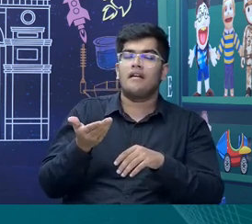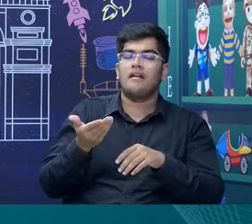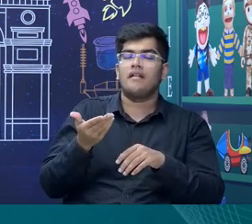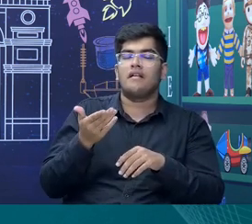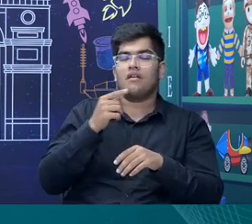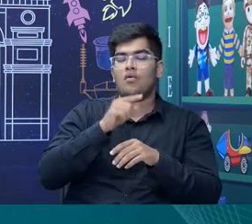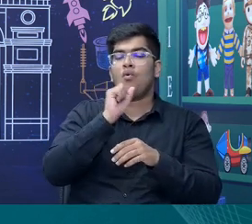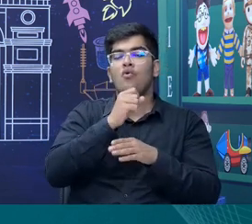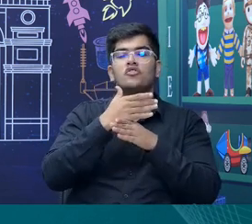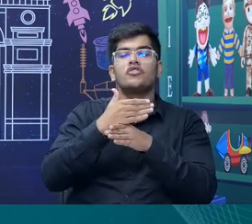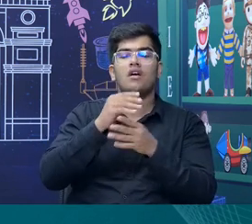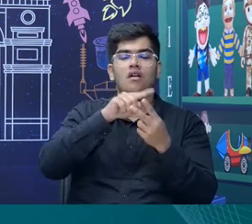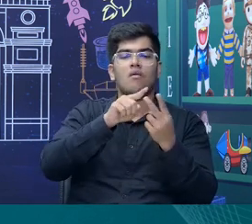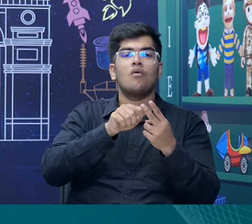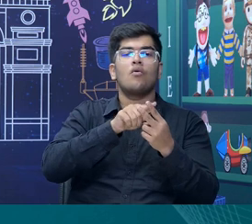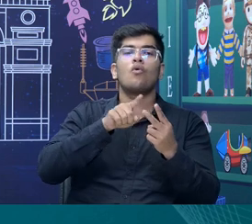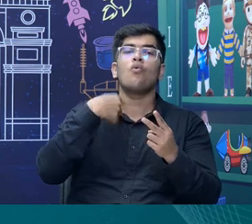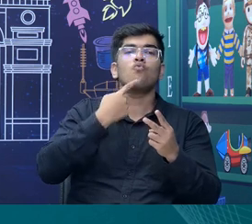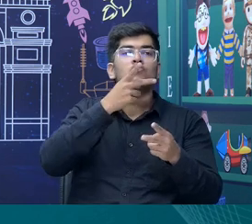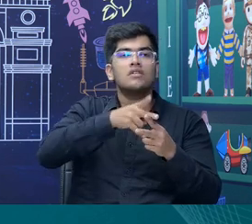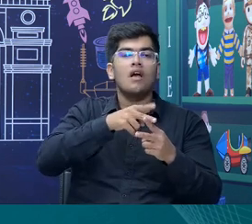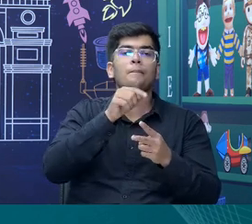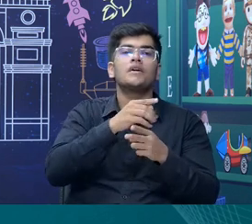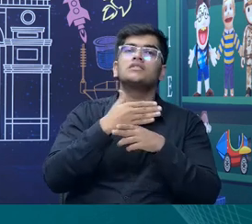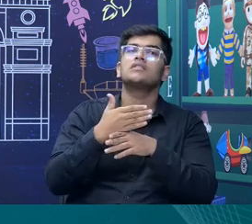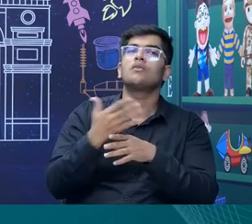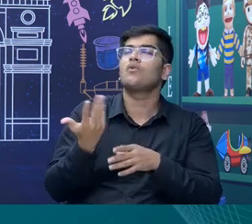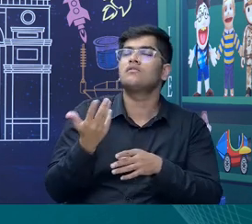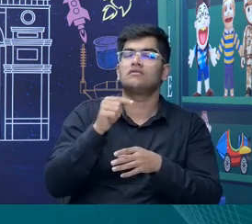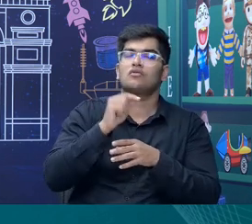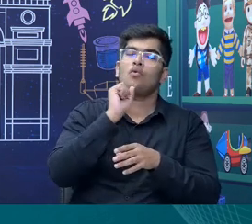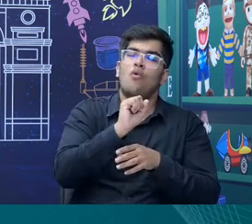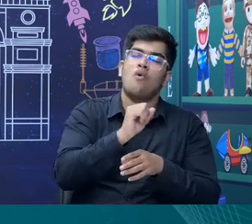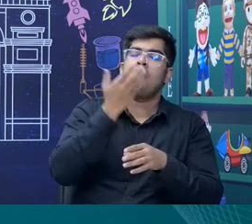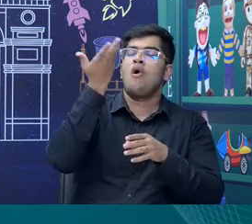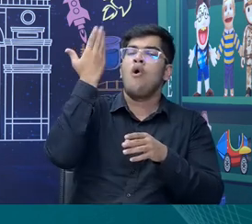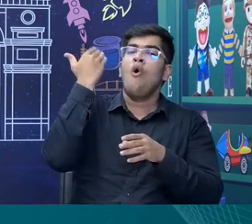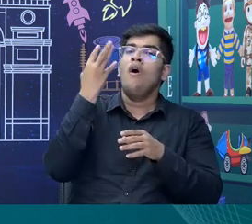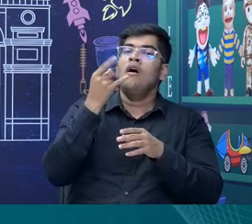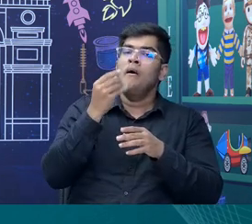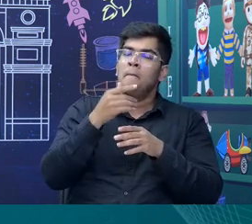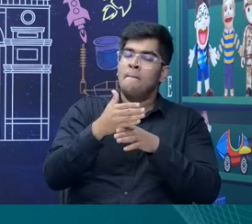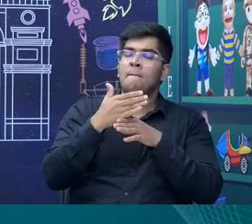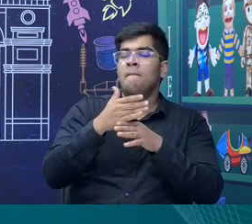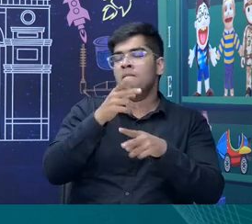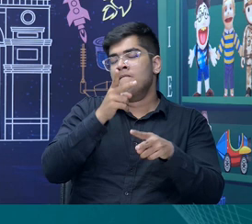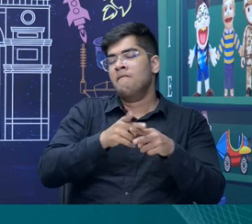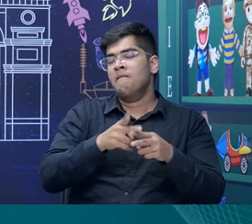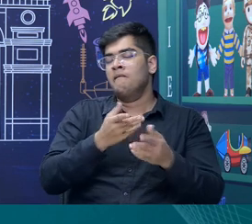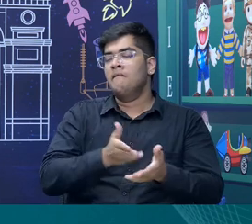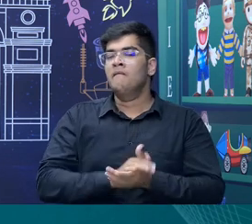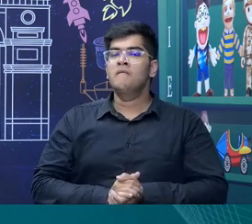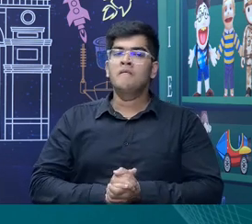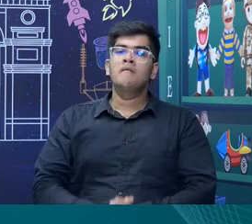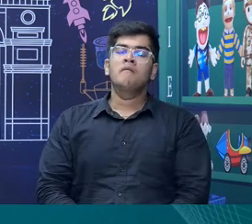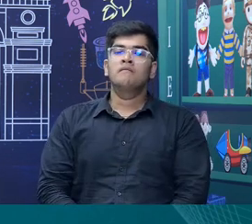your ratio then you will just share the profits and the losses among the ratio in which